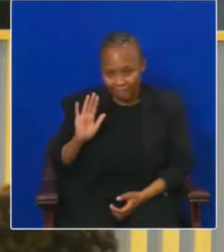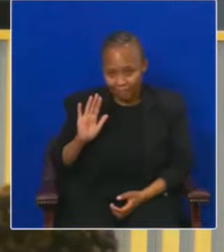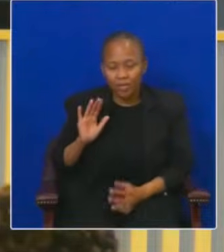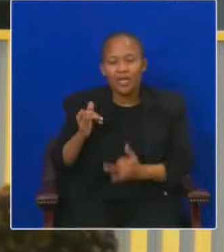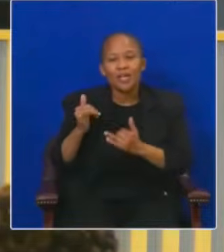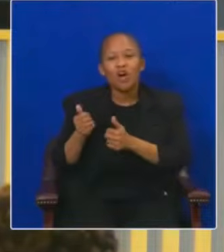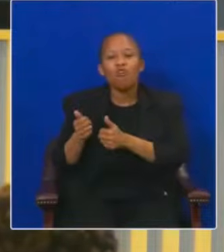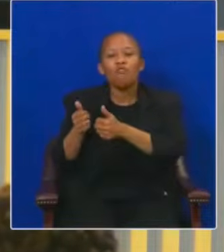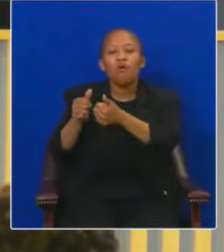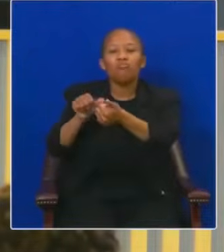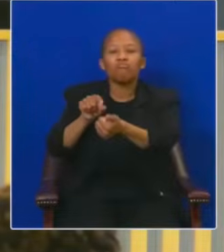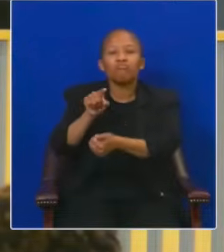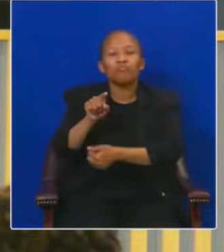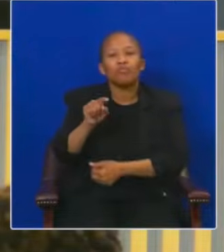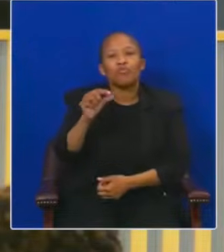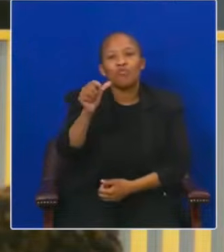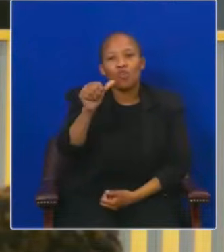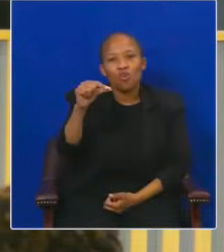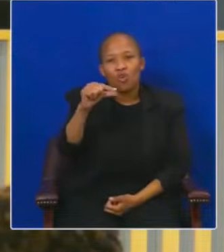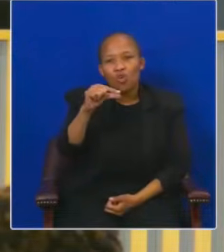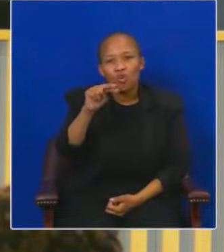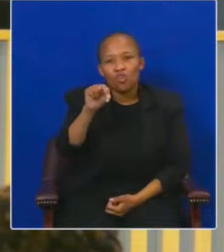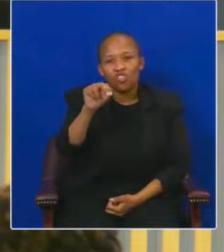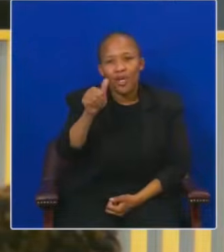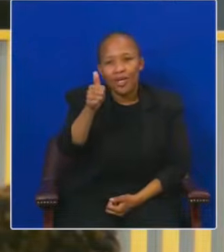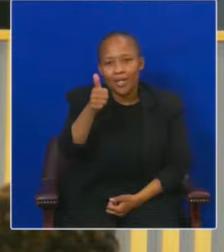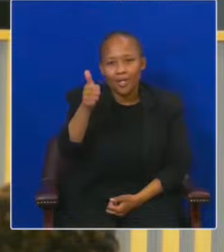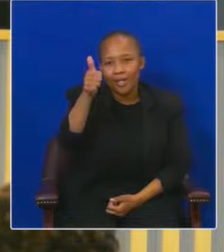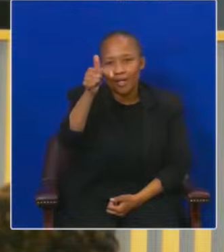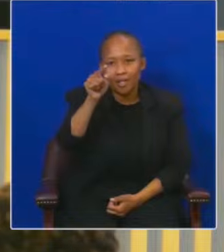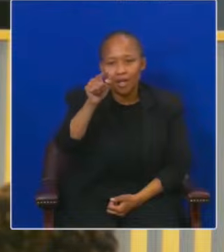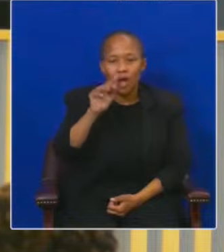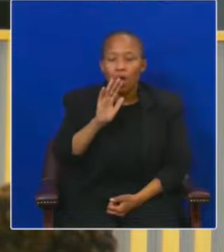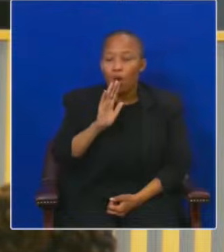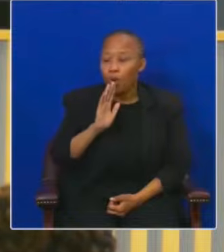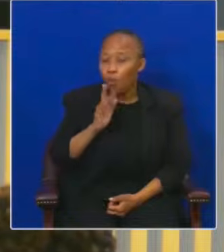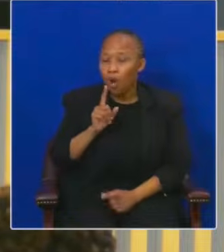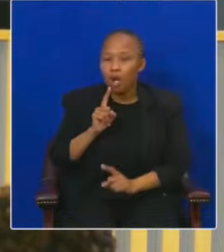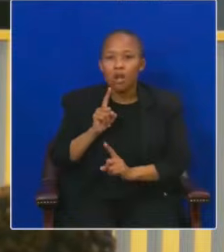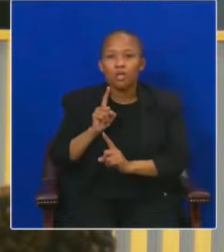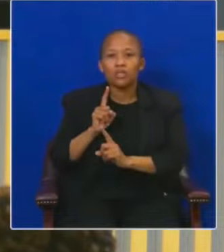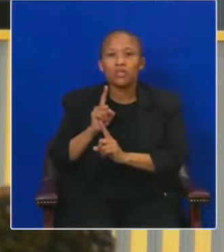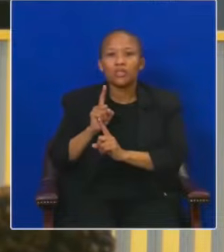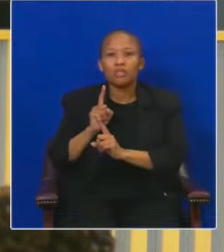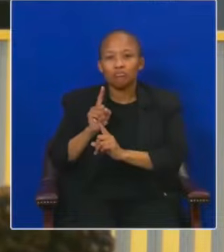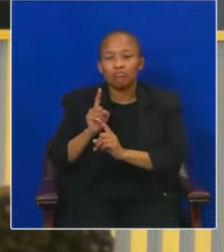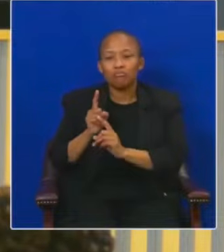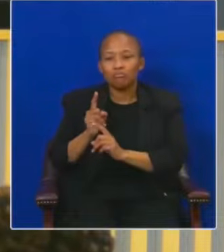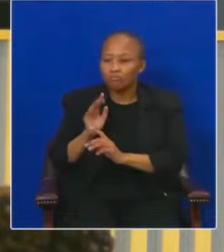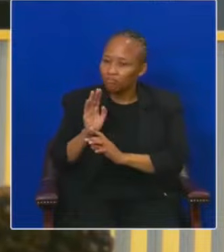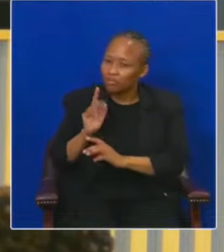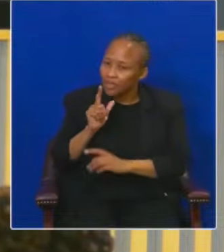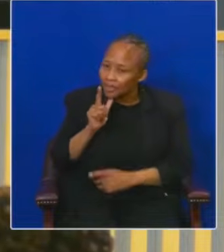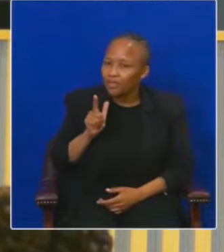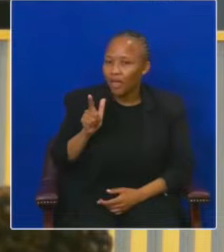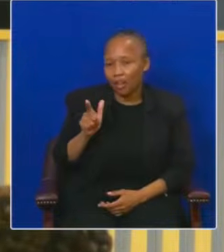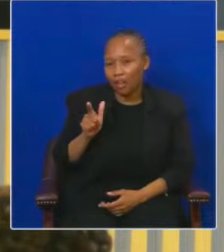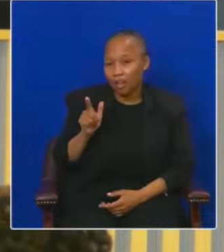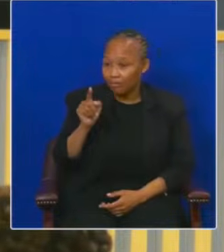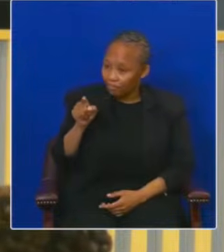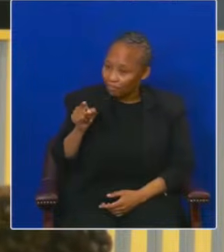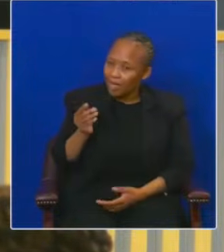he will summon Sergeant Nkosi to come and collect the